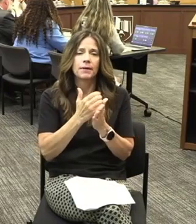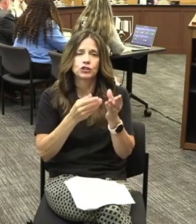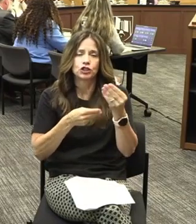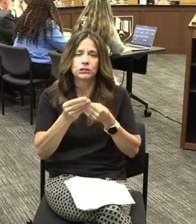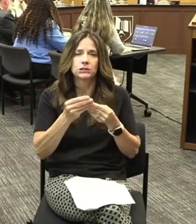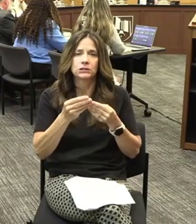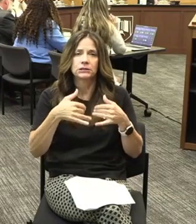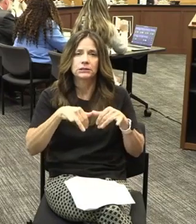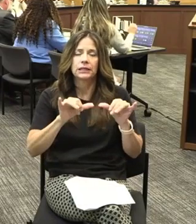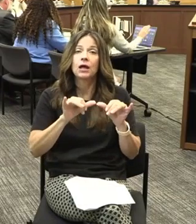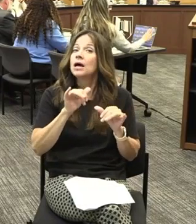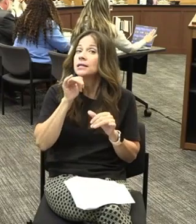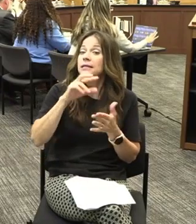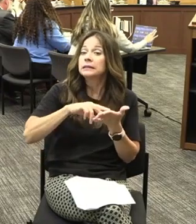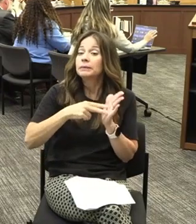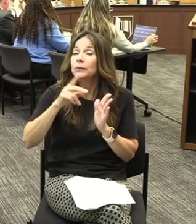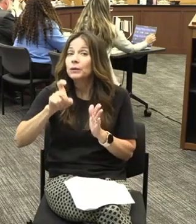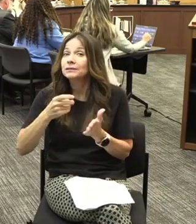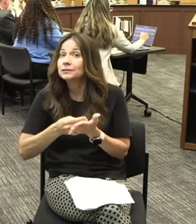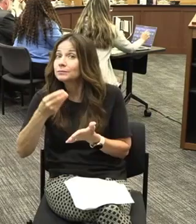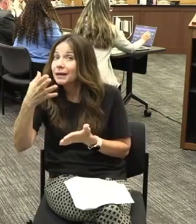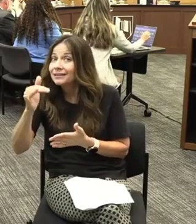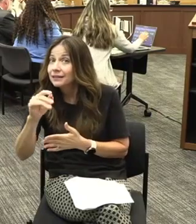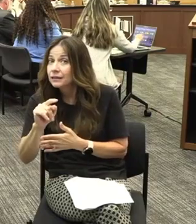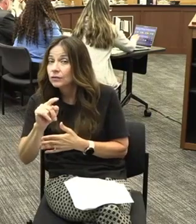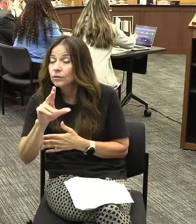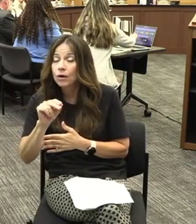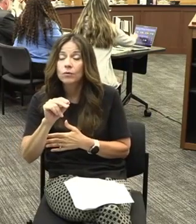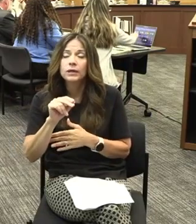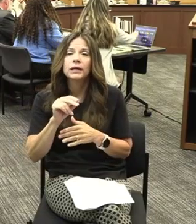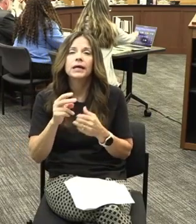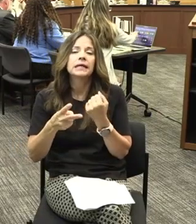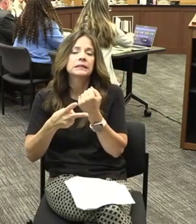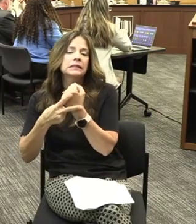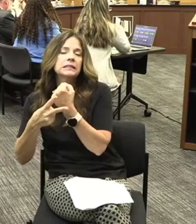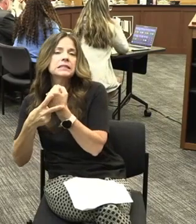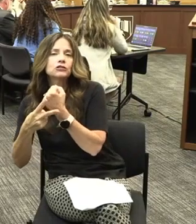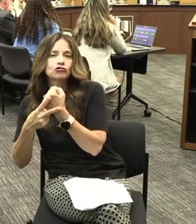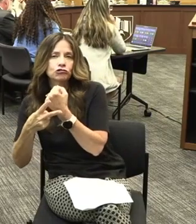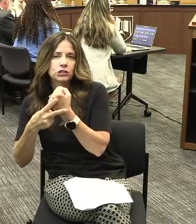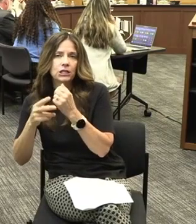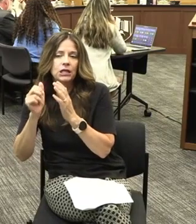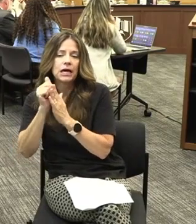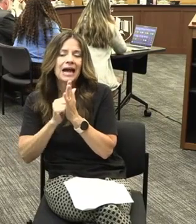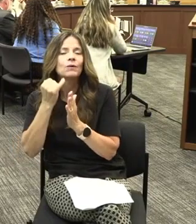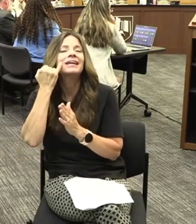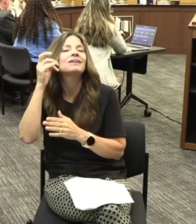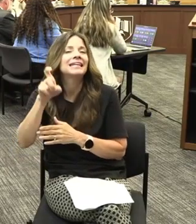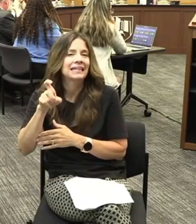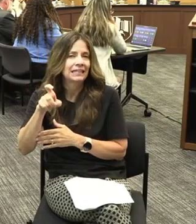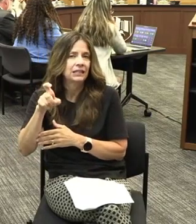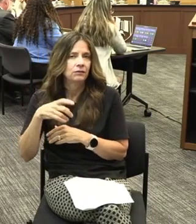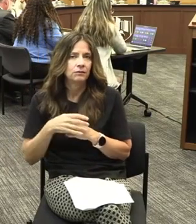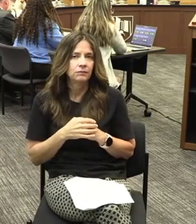It doesn't mean we're going to spend it though, right? No, it doesn't mean we're going to send it. It's sitting in a contingency account in case we should need it. Okay.